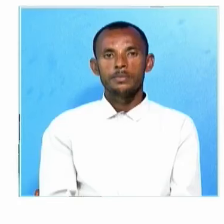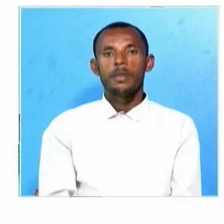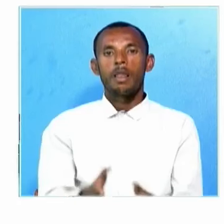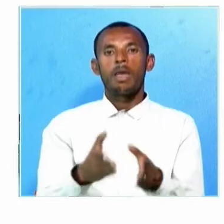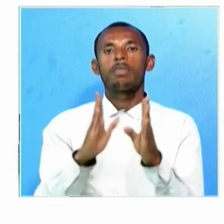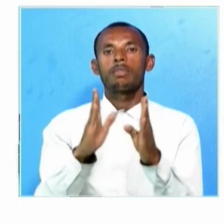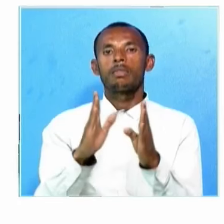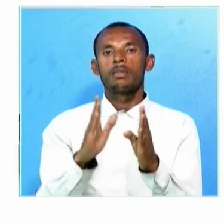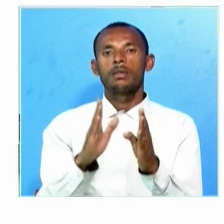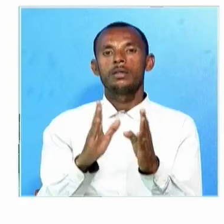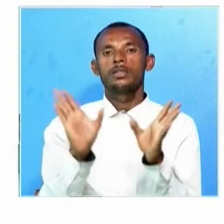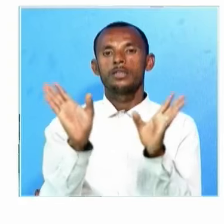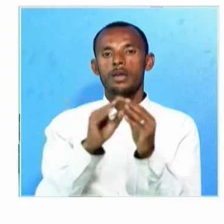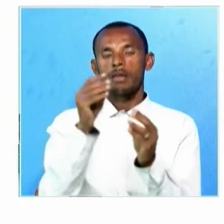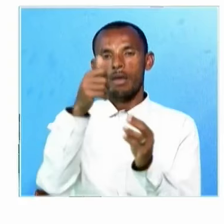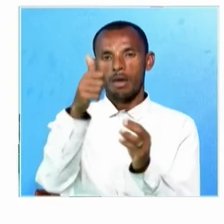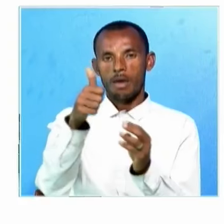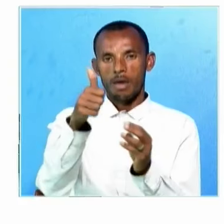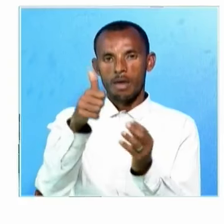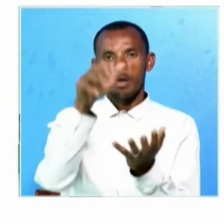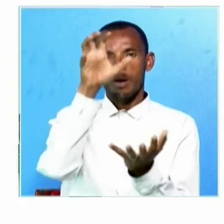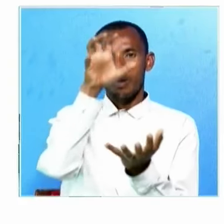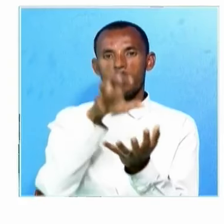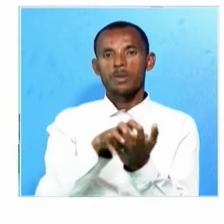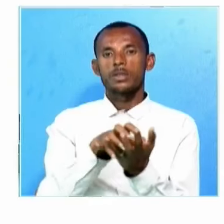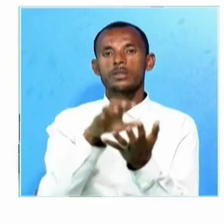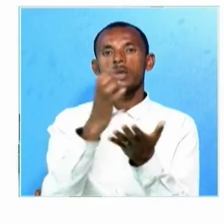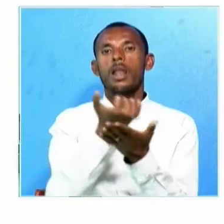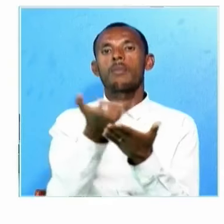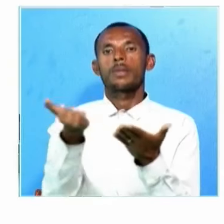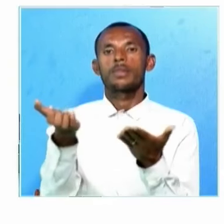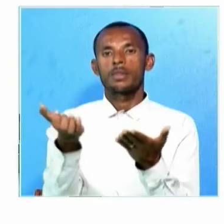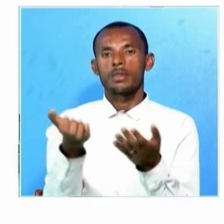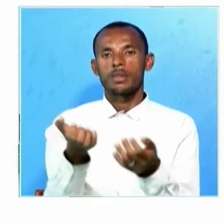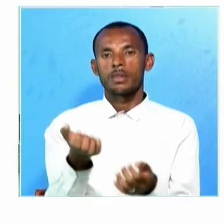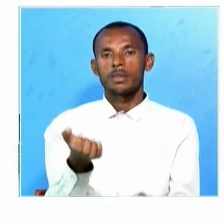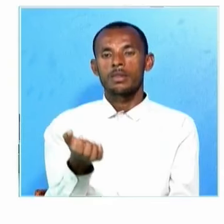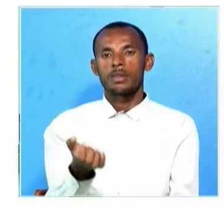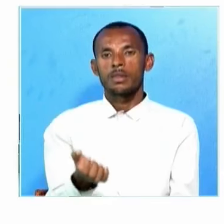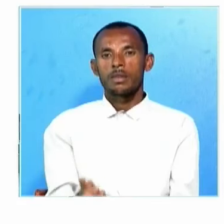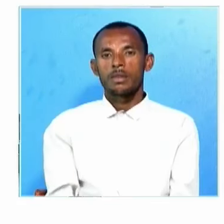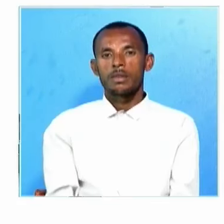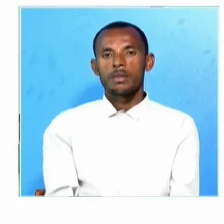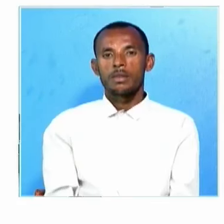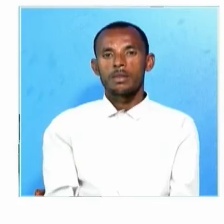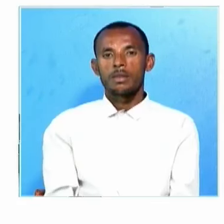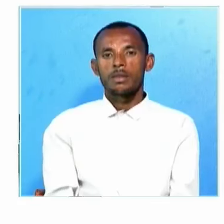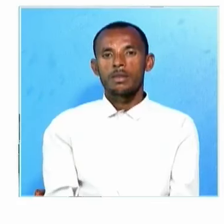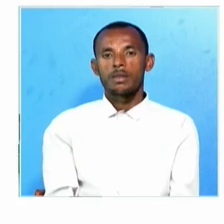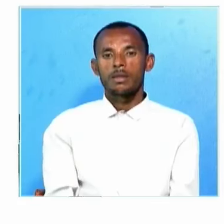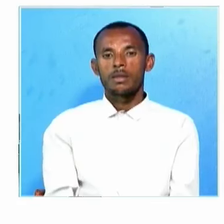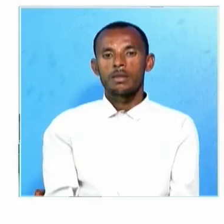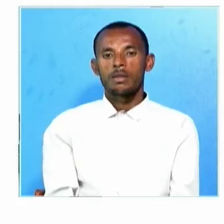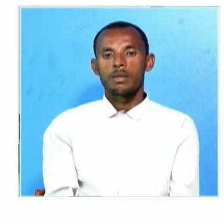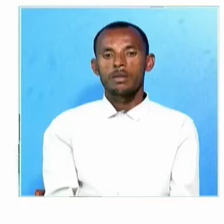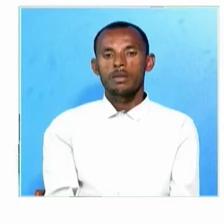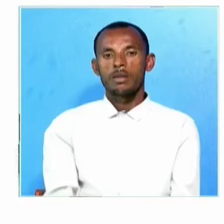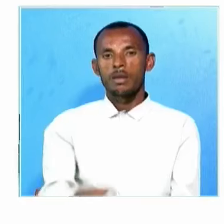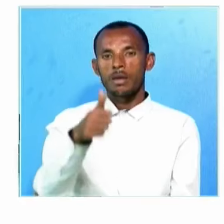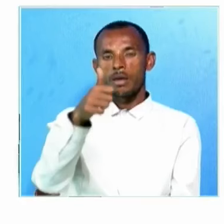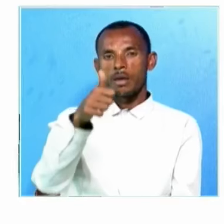Let set A contains the elements